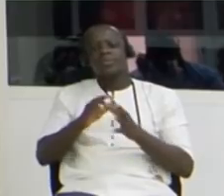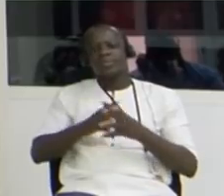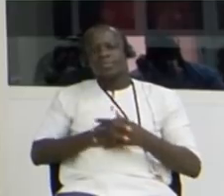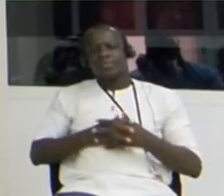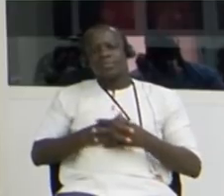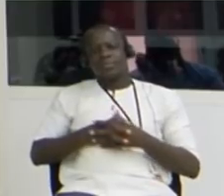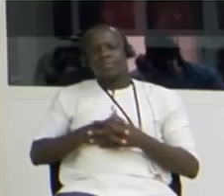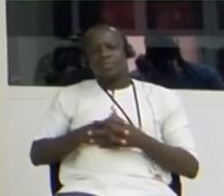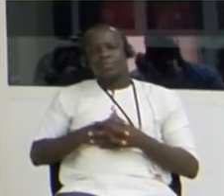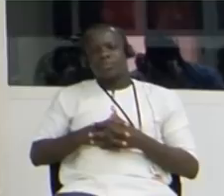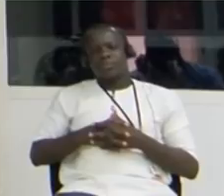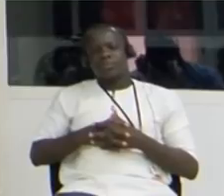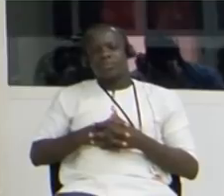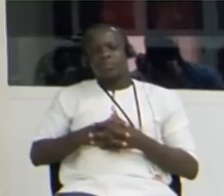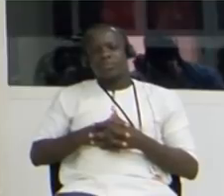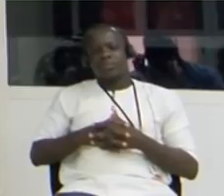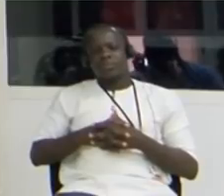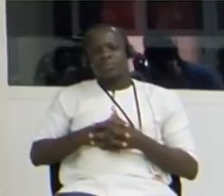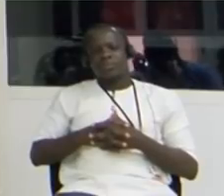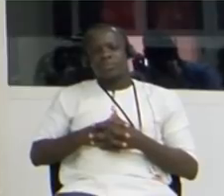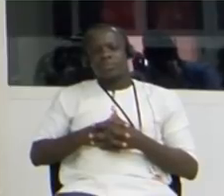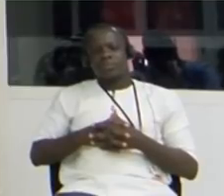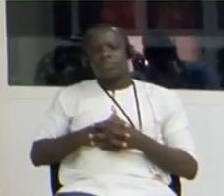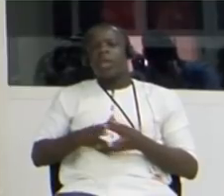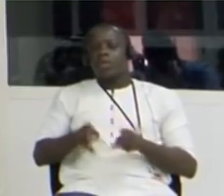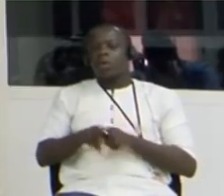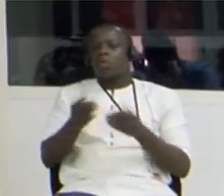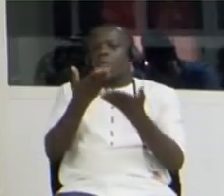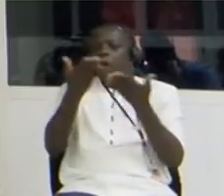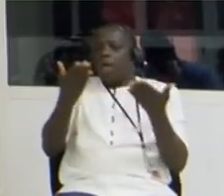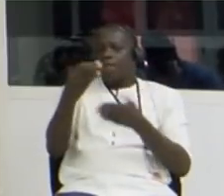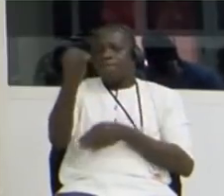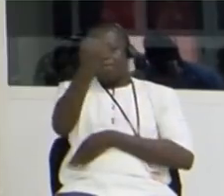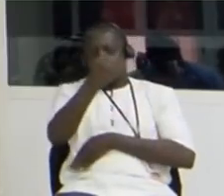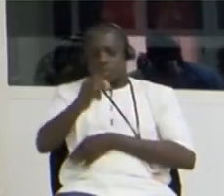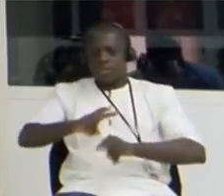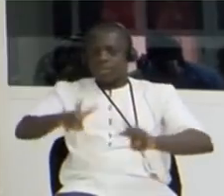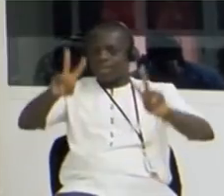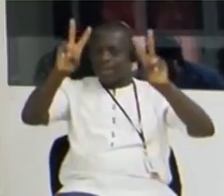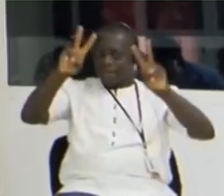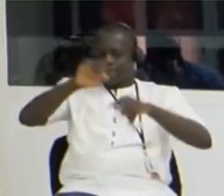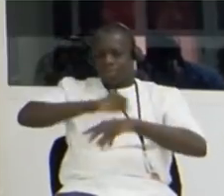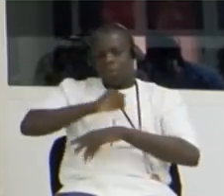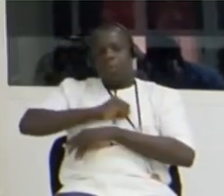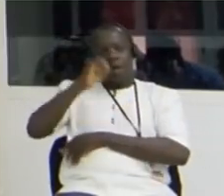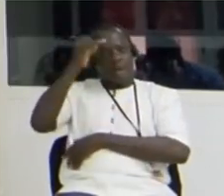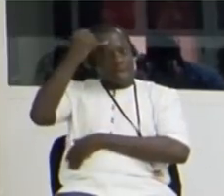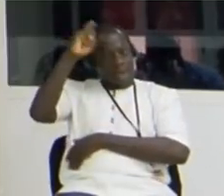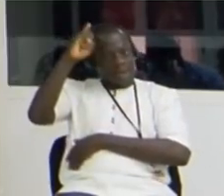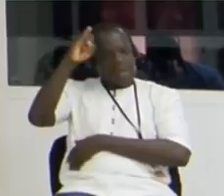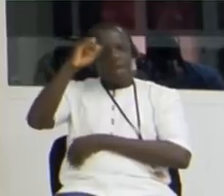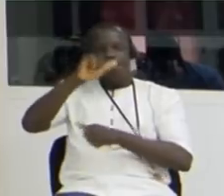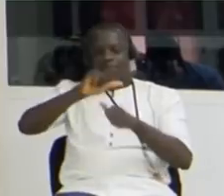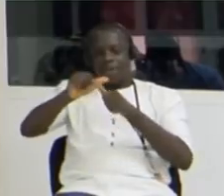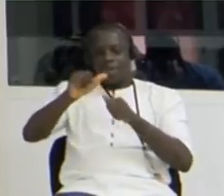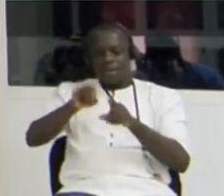As the patron of the pageant, because it was his idea. I think it was his idea to come up after the Miss July to